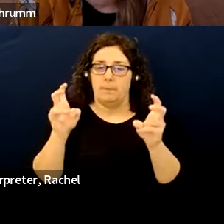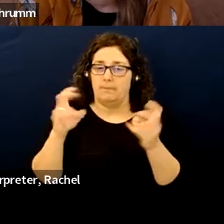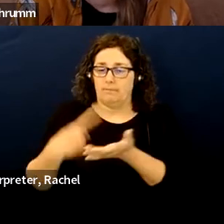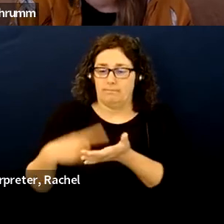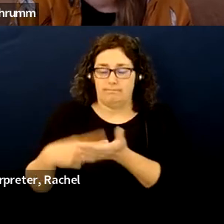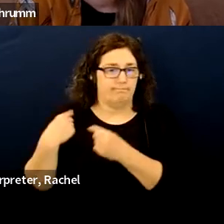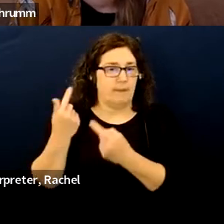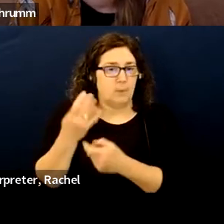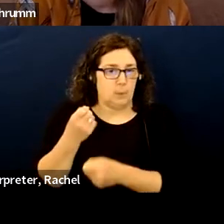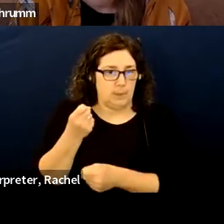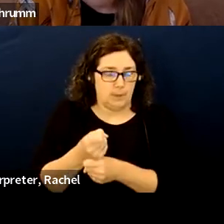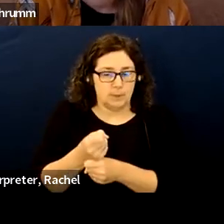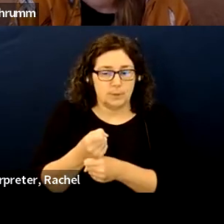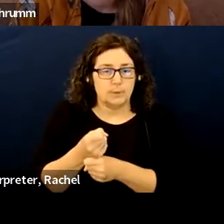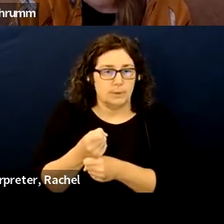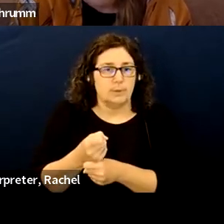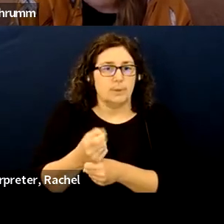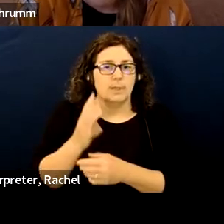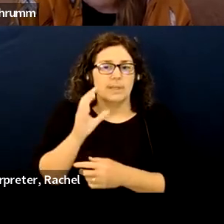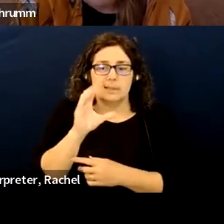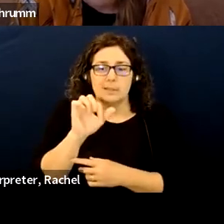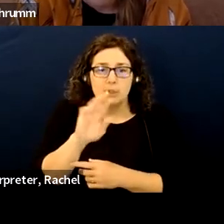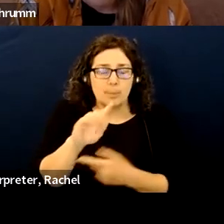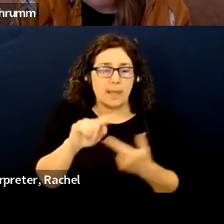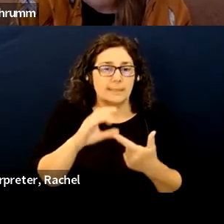last couple years because of CERB and CRB.